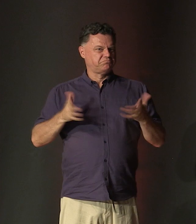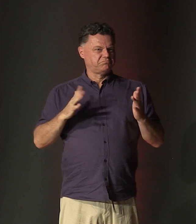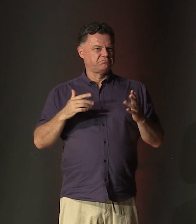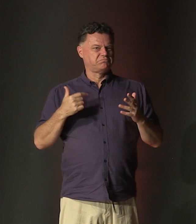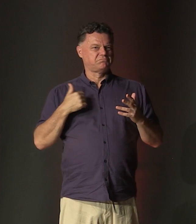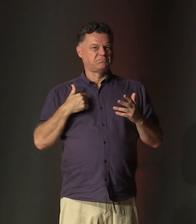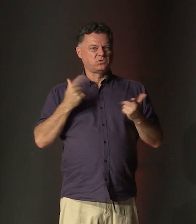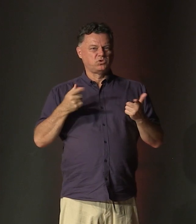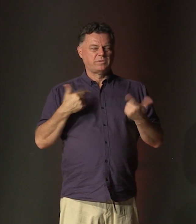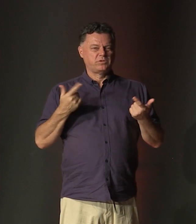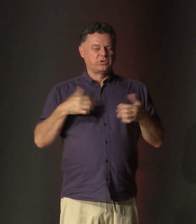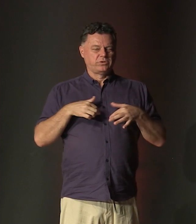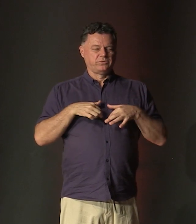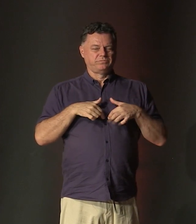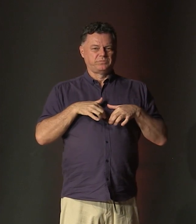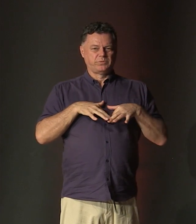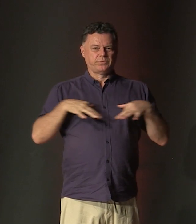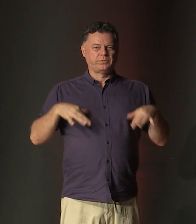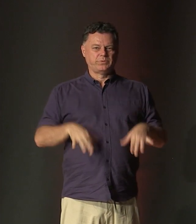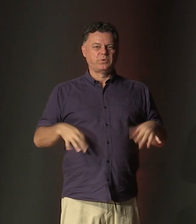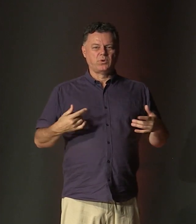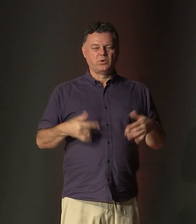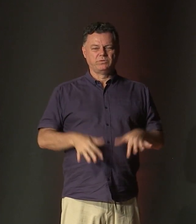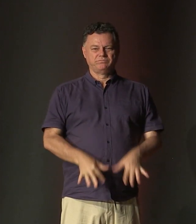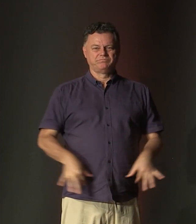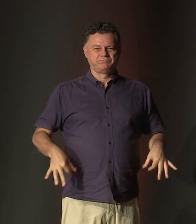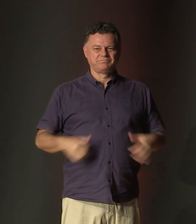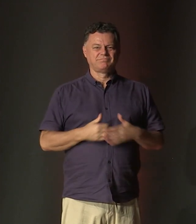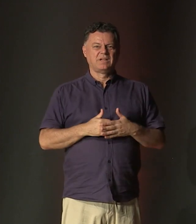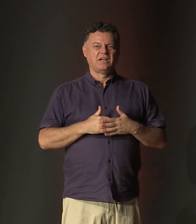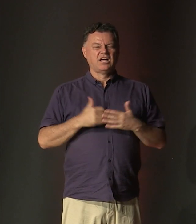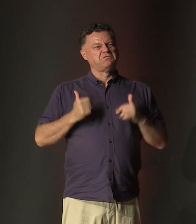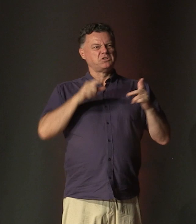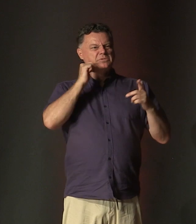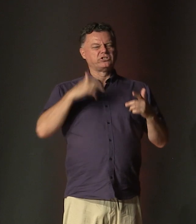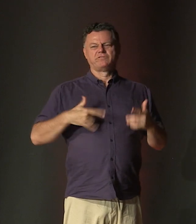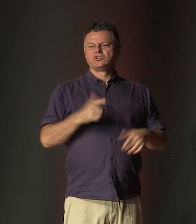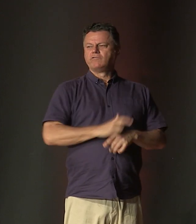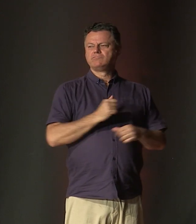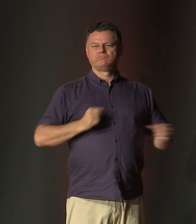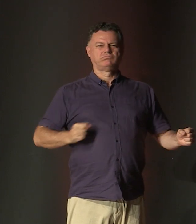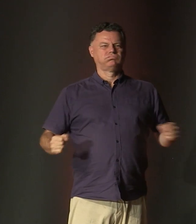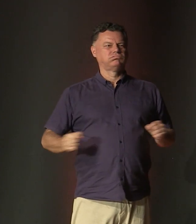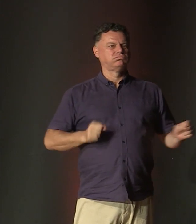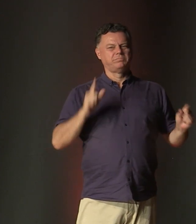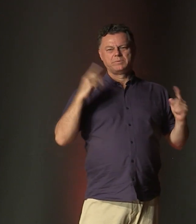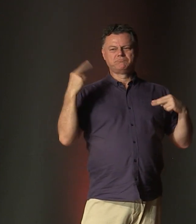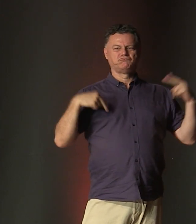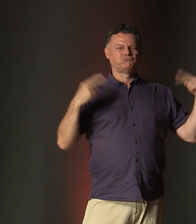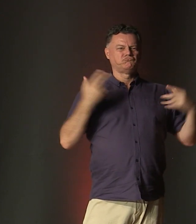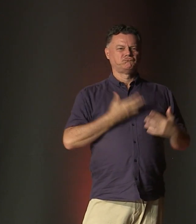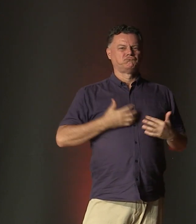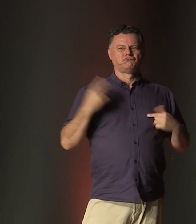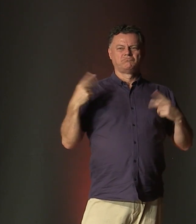revealing swimwear. You might be comfortable with people looking at you. You might be comfortable with them